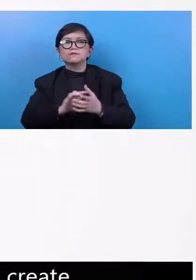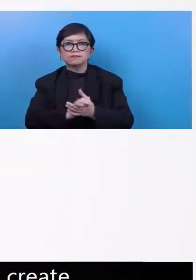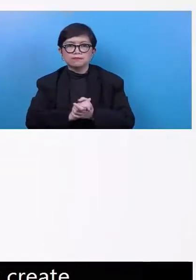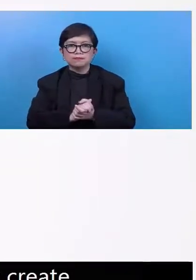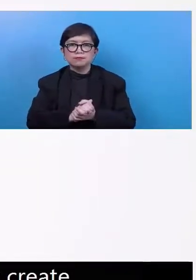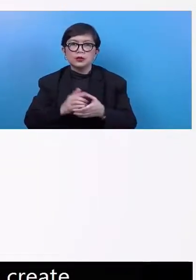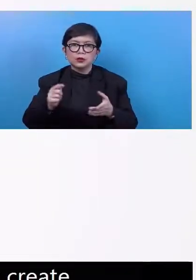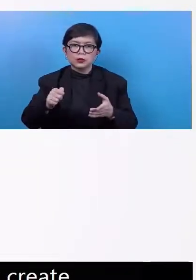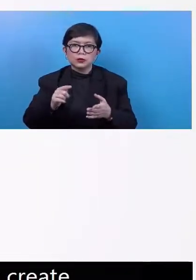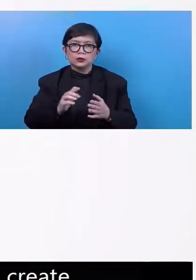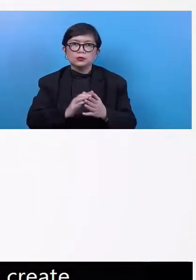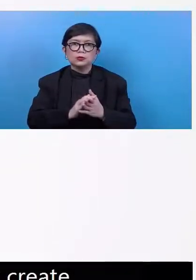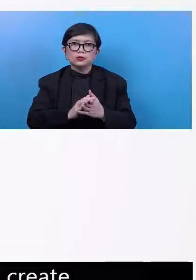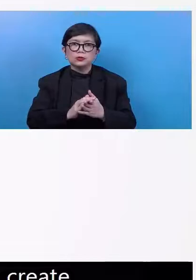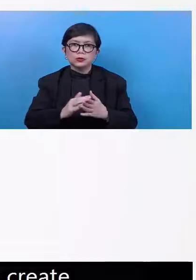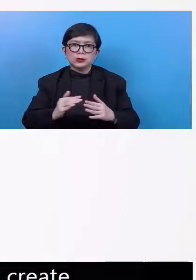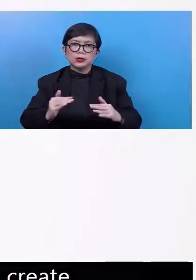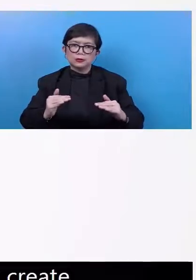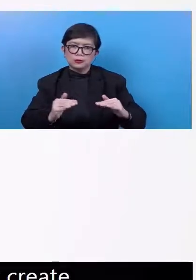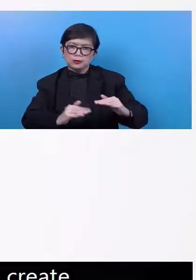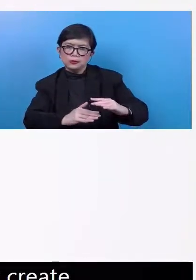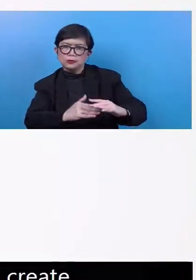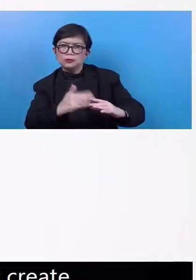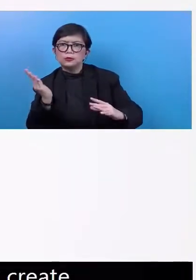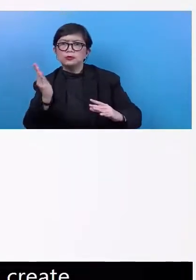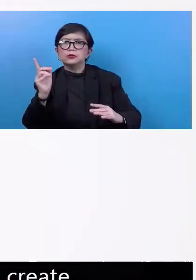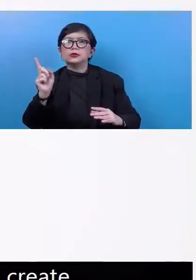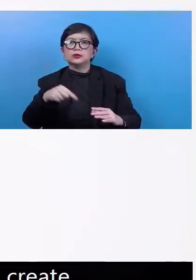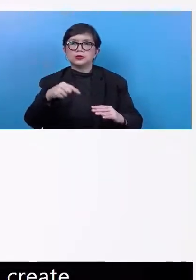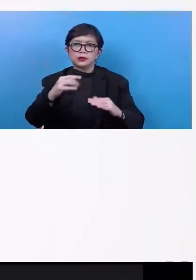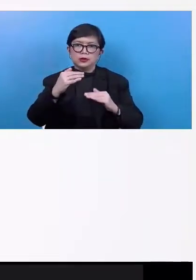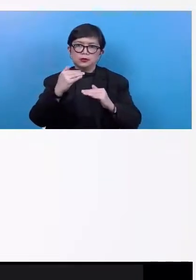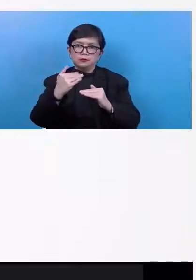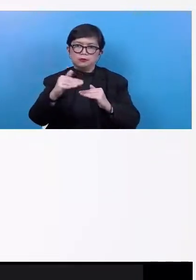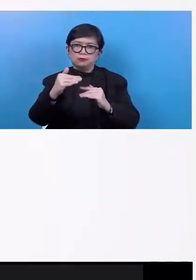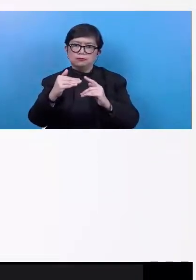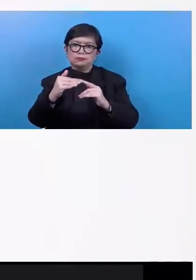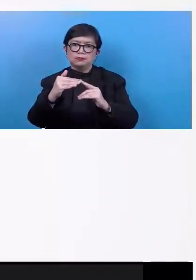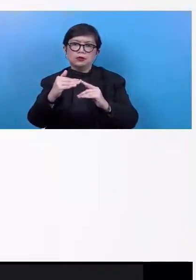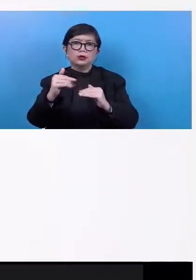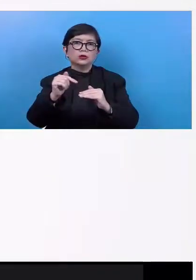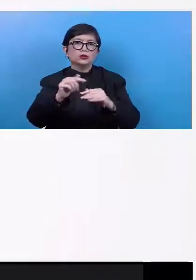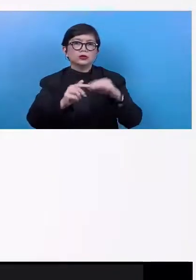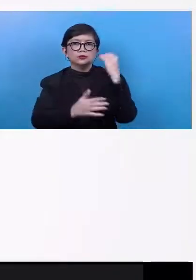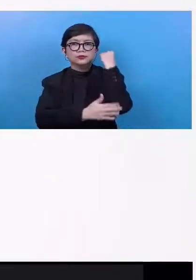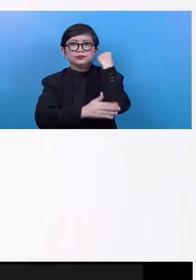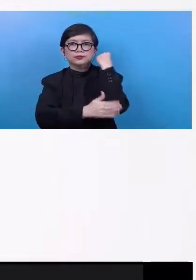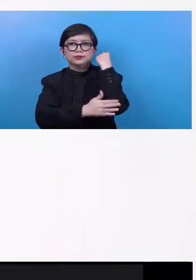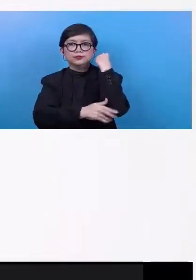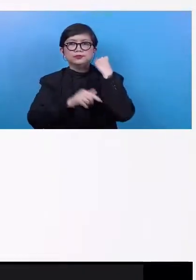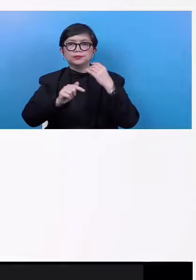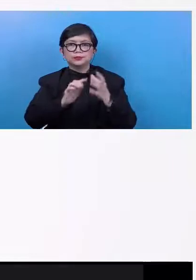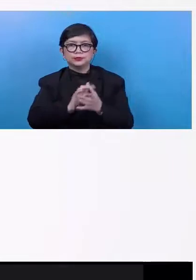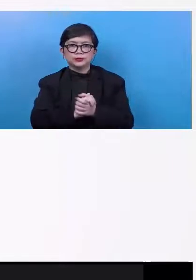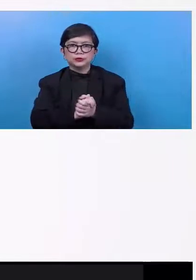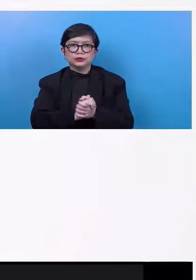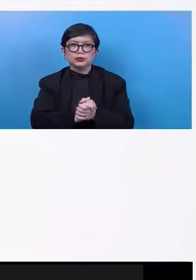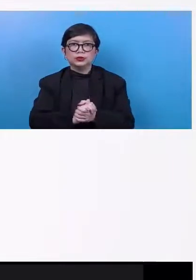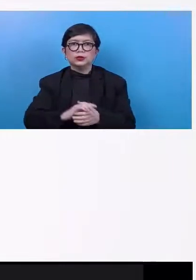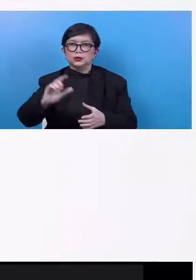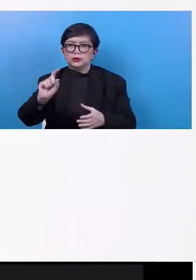national borders, but that river basin itself can be one community or one unit of analysis and